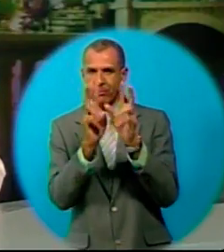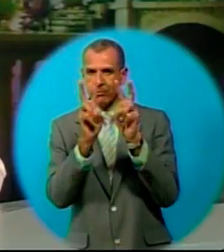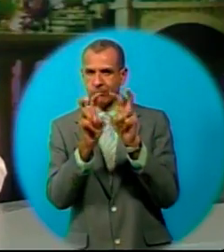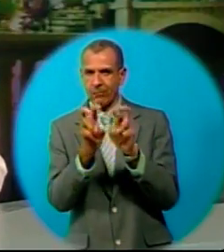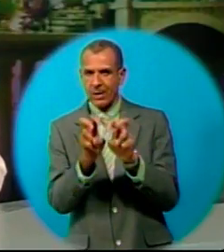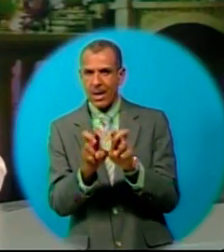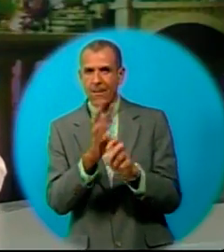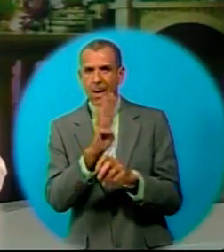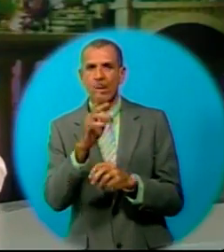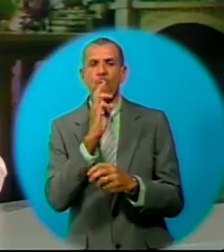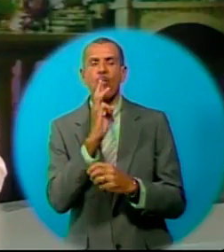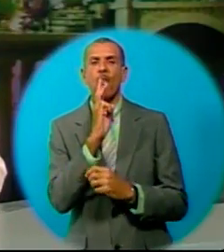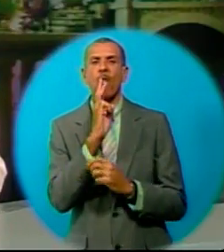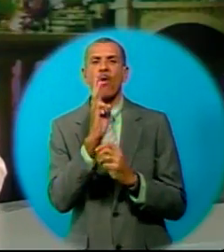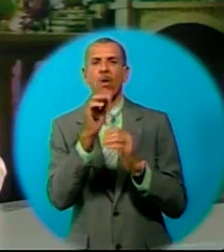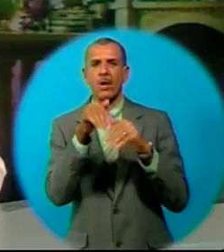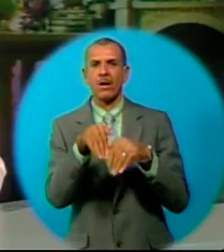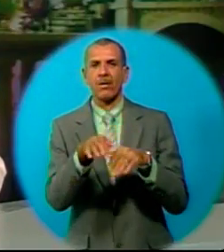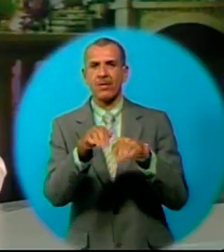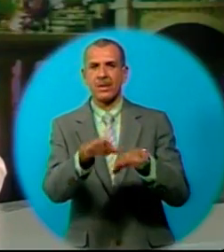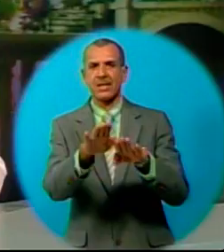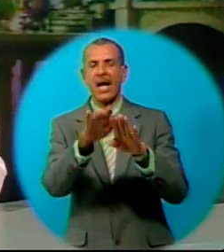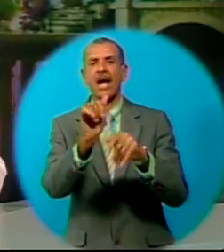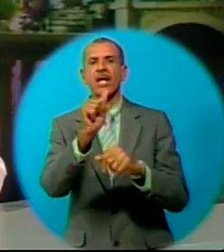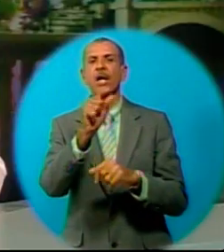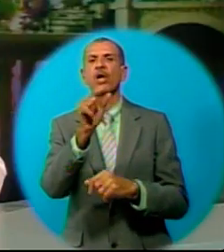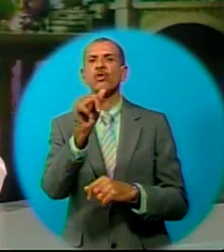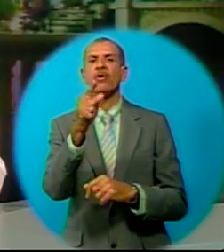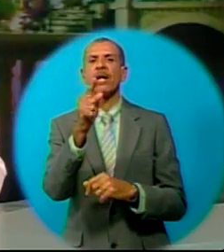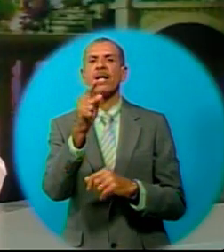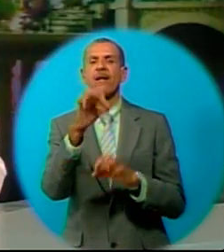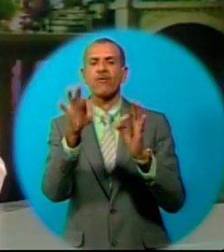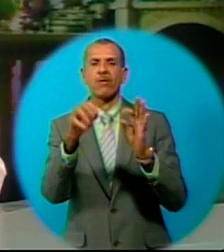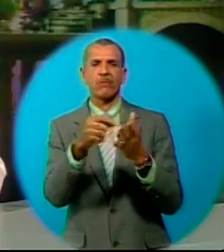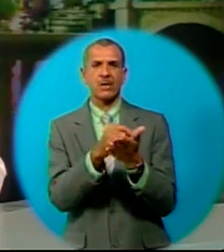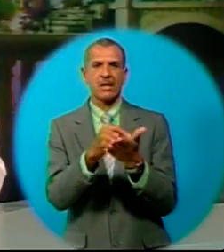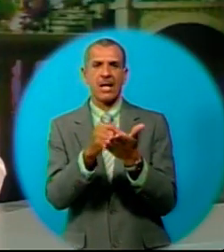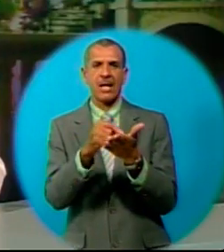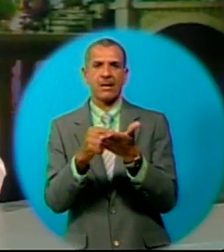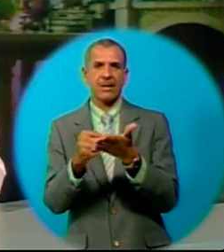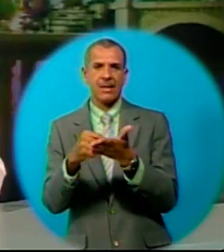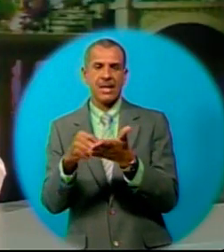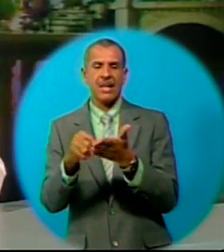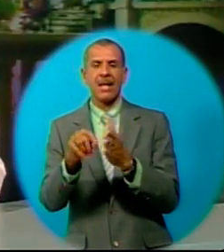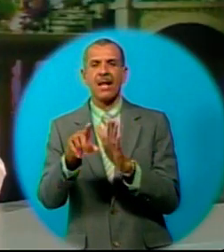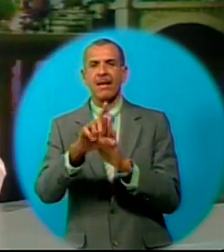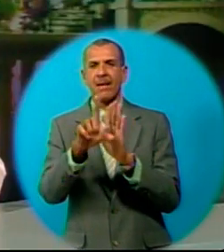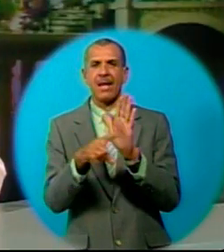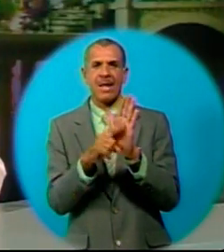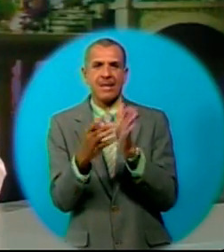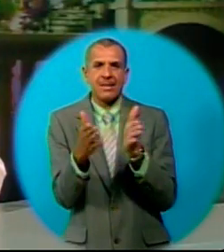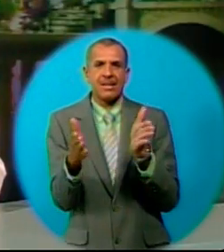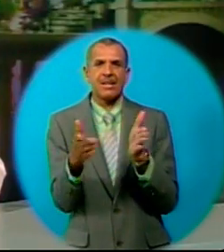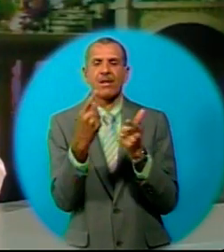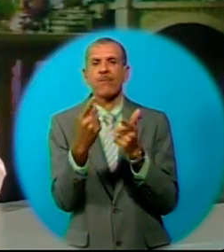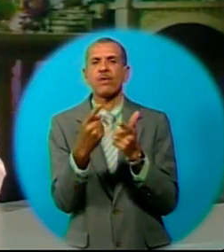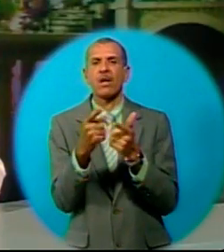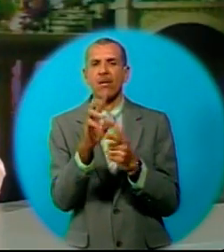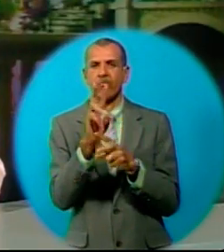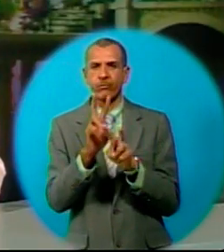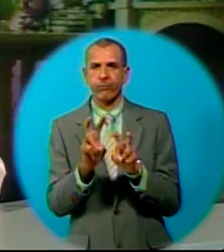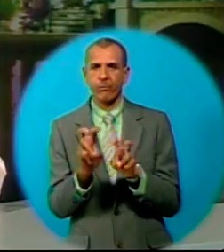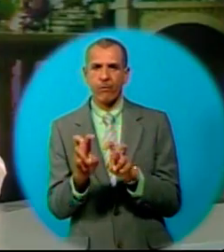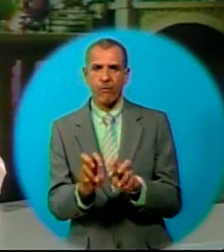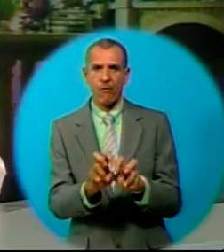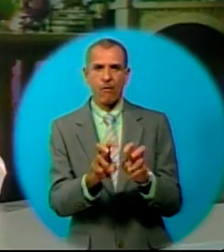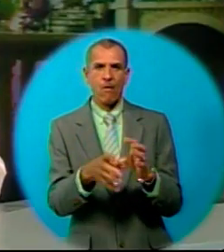waters. Barbados and the Australian firm signed two exploration licenses to search for oil off the island in